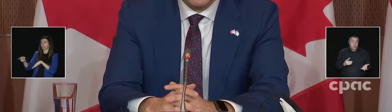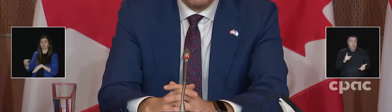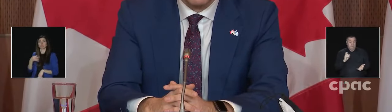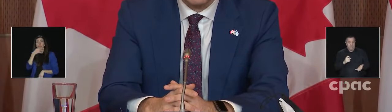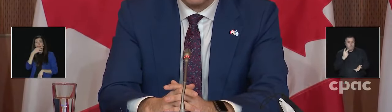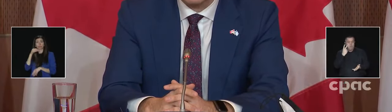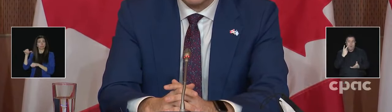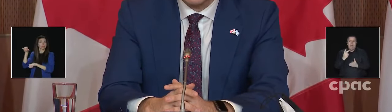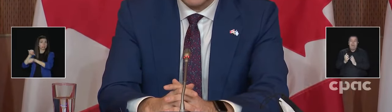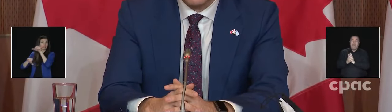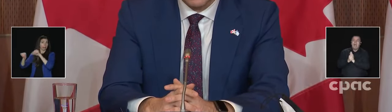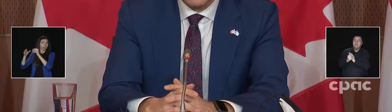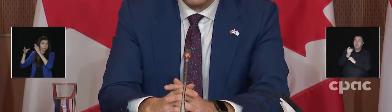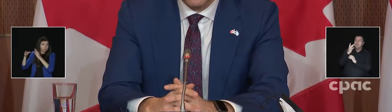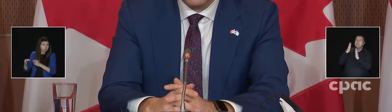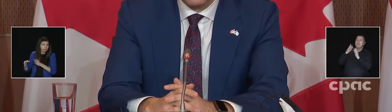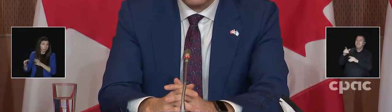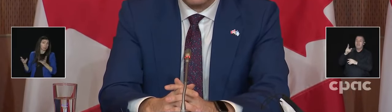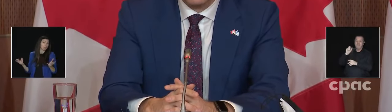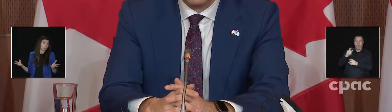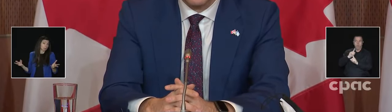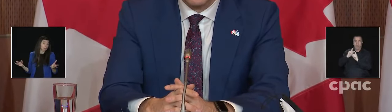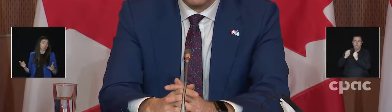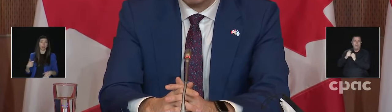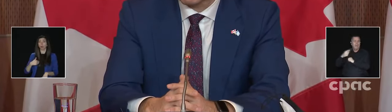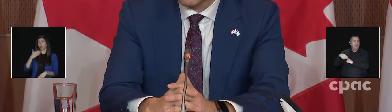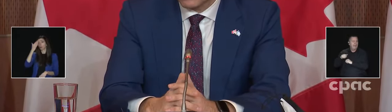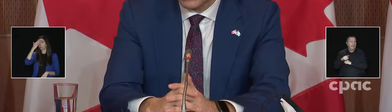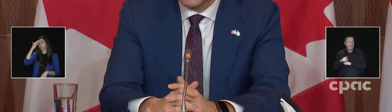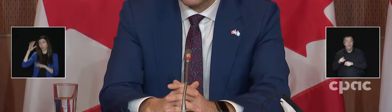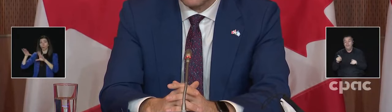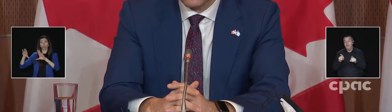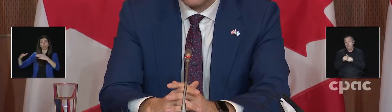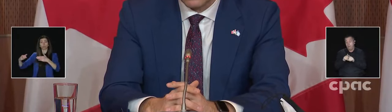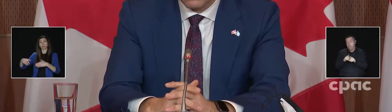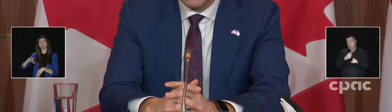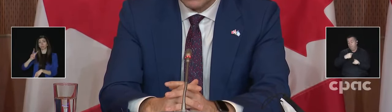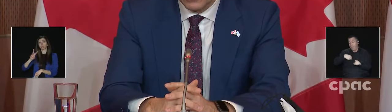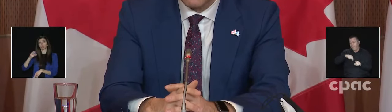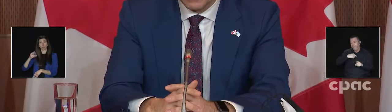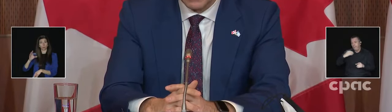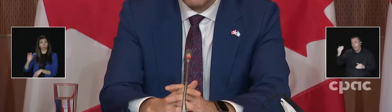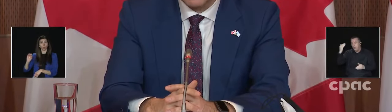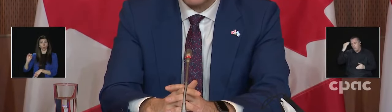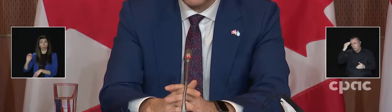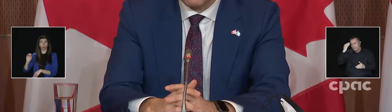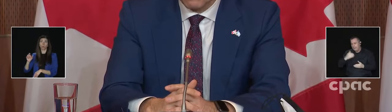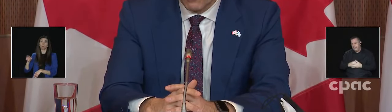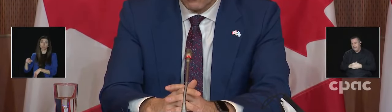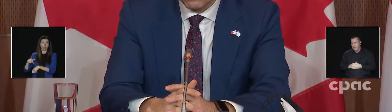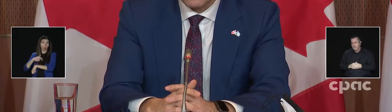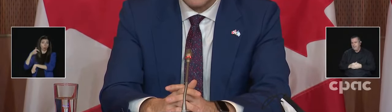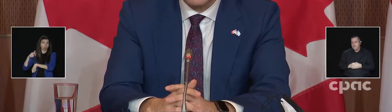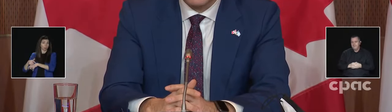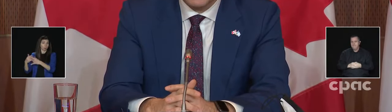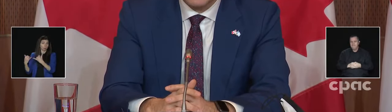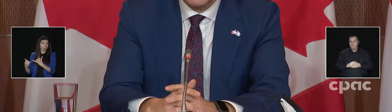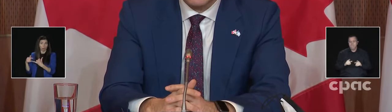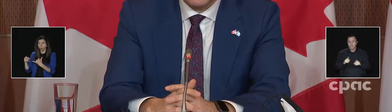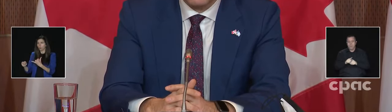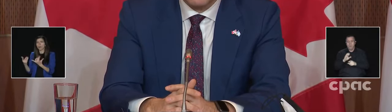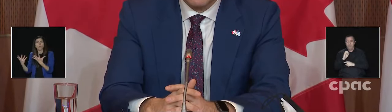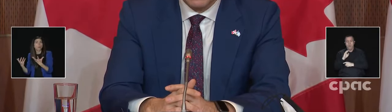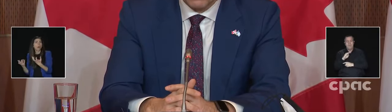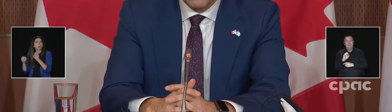and as the WHO has wanted to seek for quite some time, is more